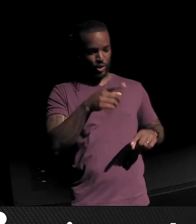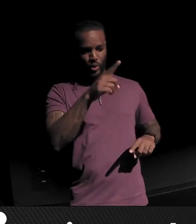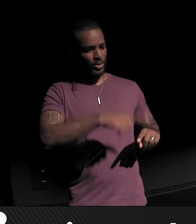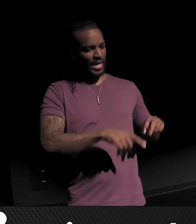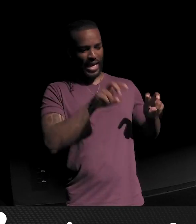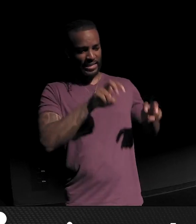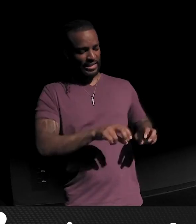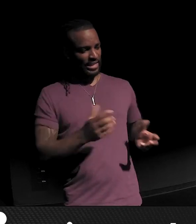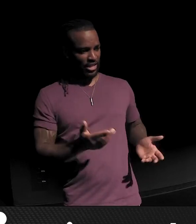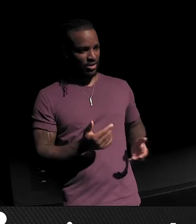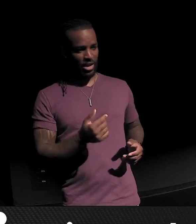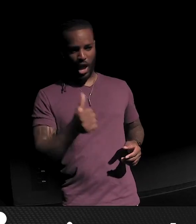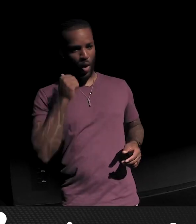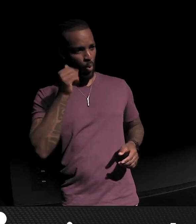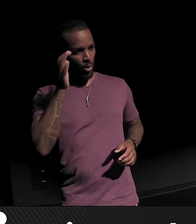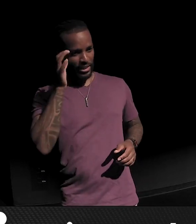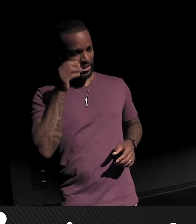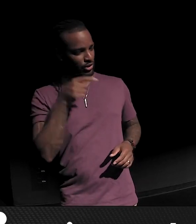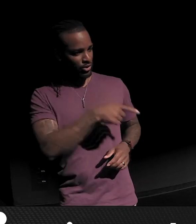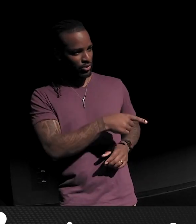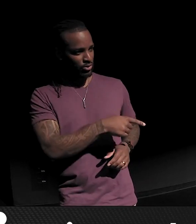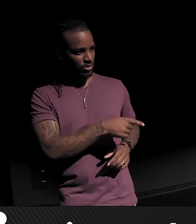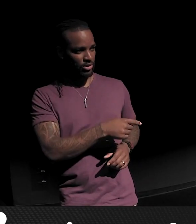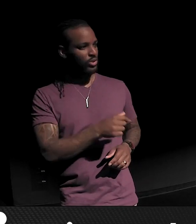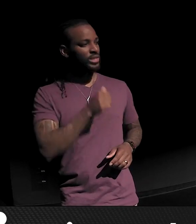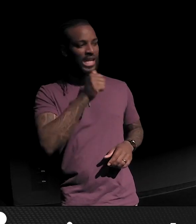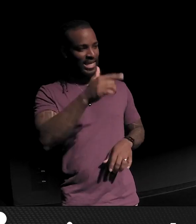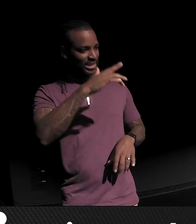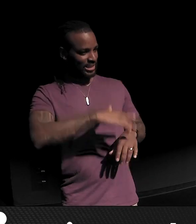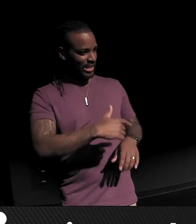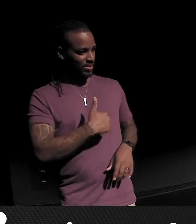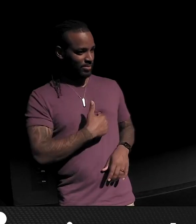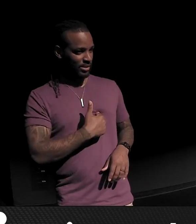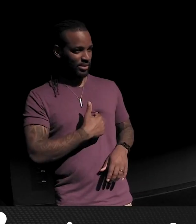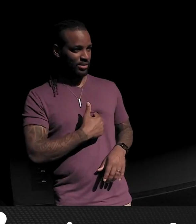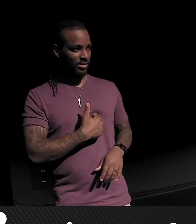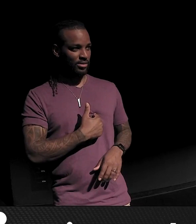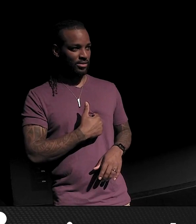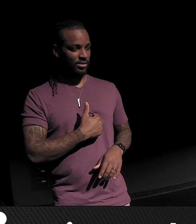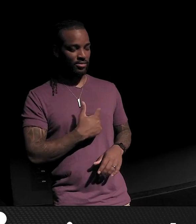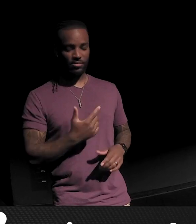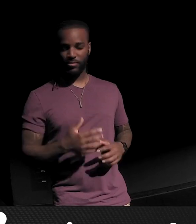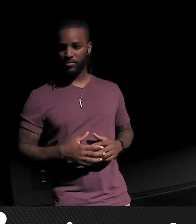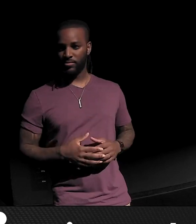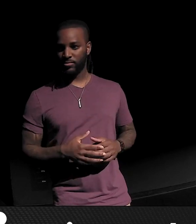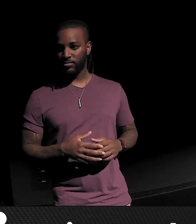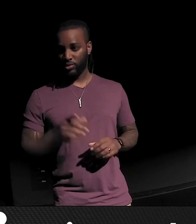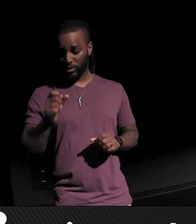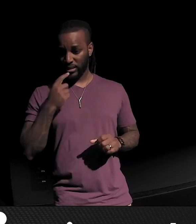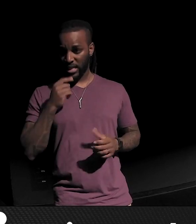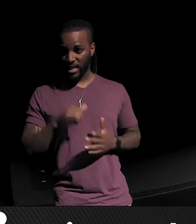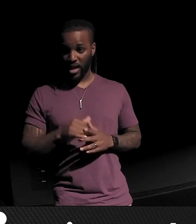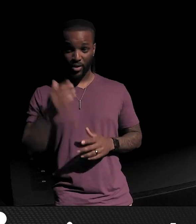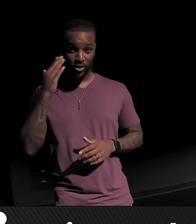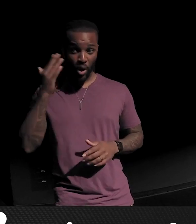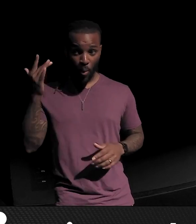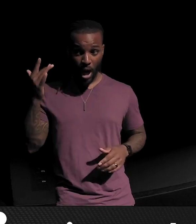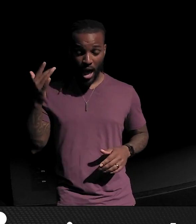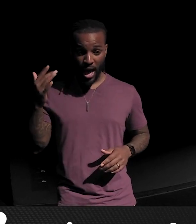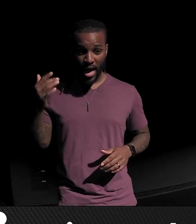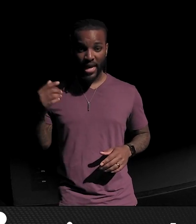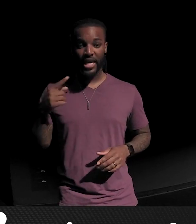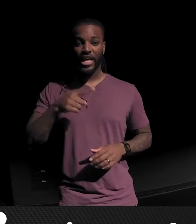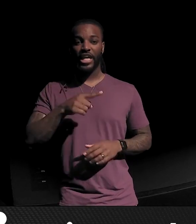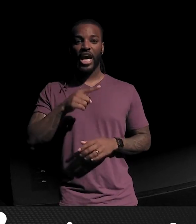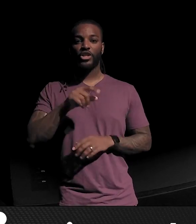enemy, I won't listen to you. You enemy, you're not going to touch me or my mind in those ways. Because you know why? He has anointed